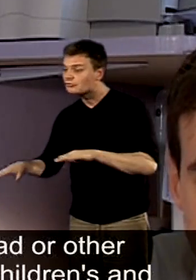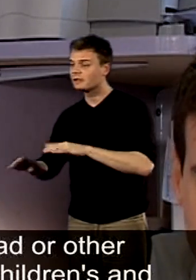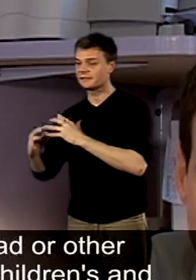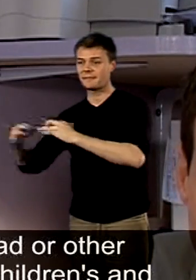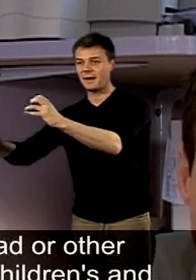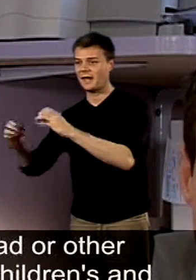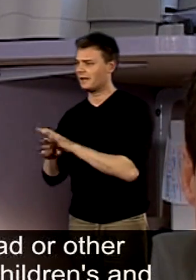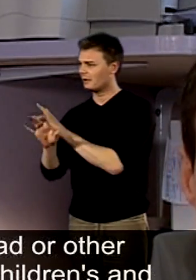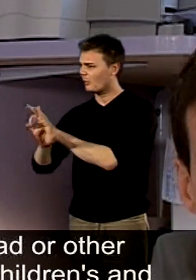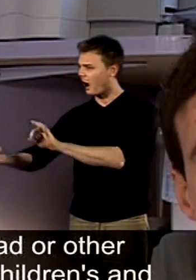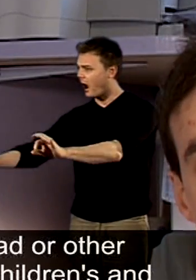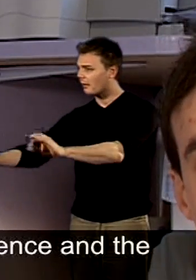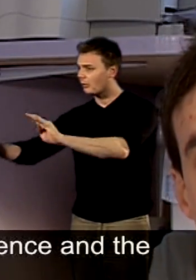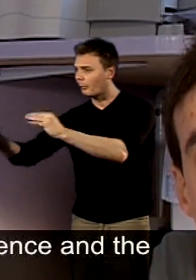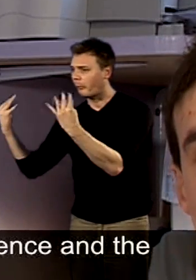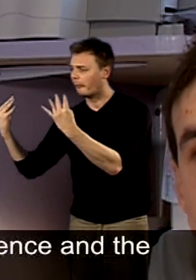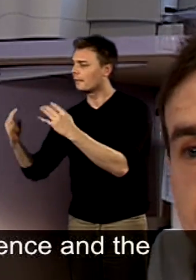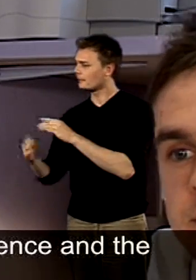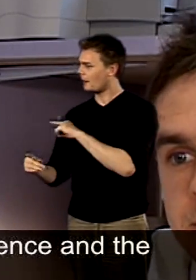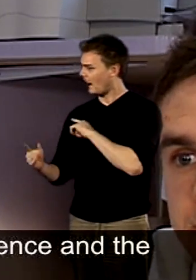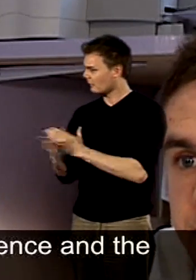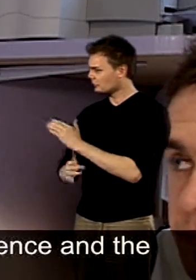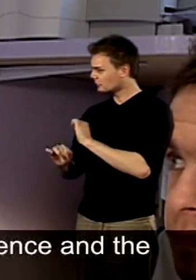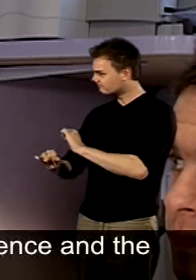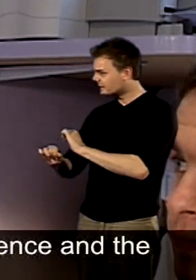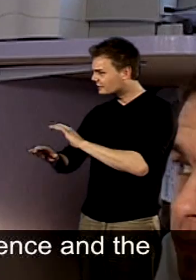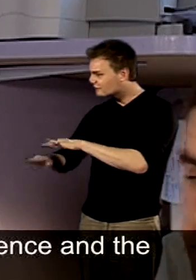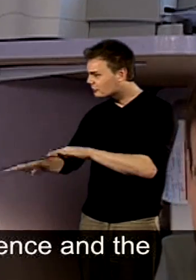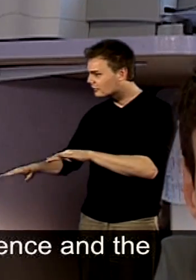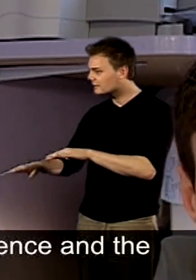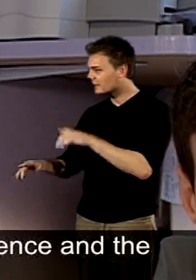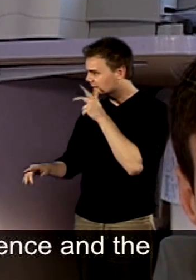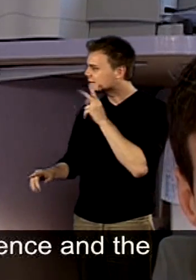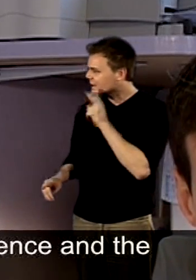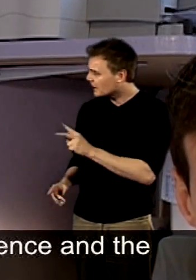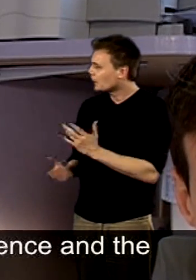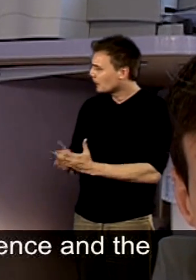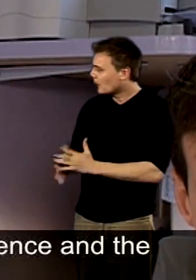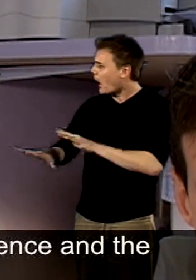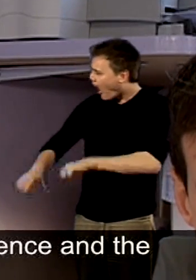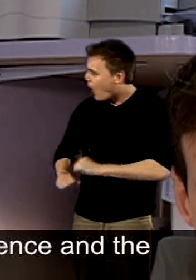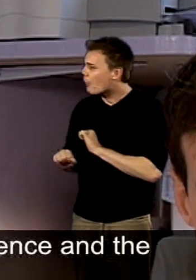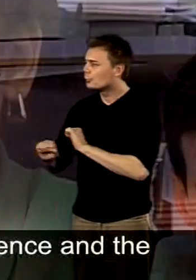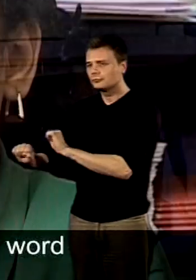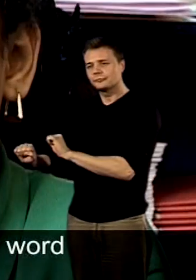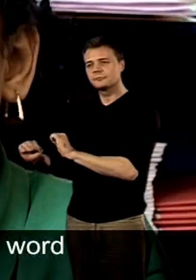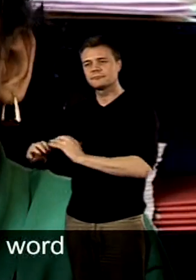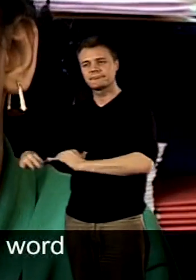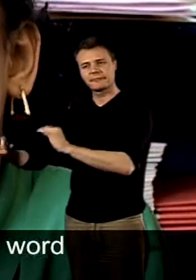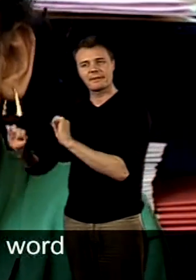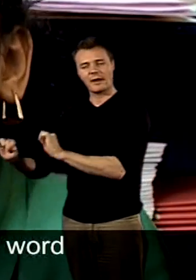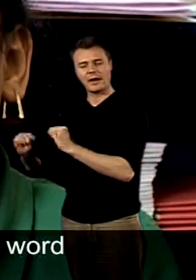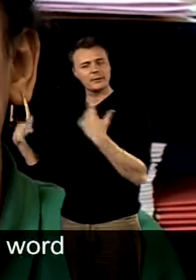members of staff, because it's the children's. Mm. And you can see there the tangible essence and the quality of ownership is incredible. They're